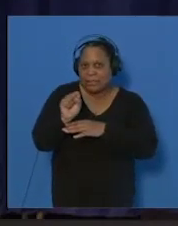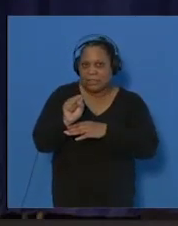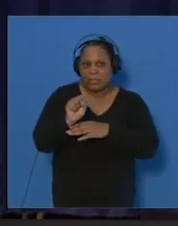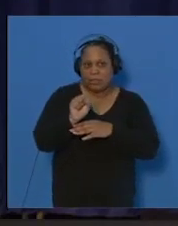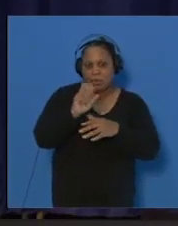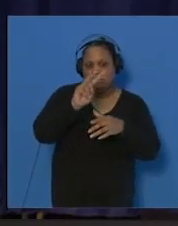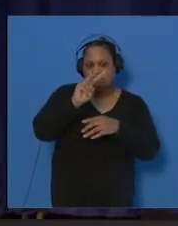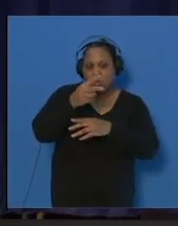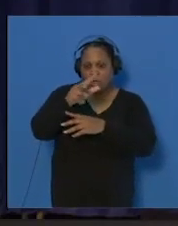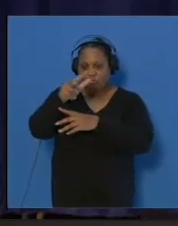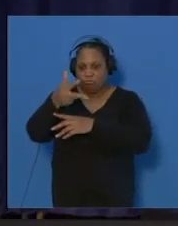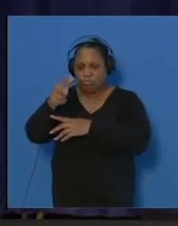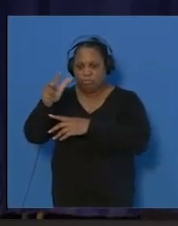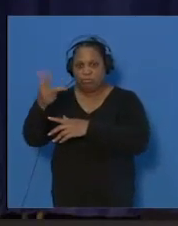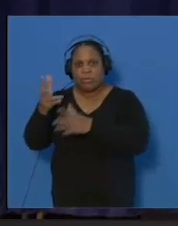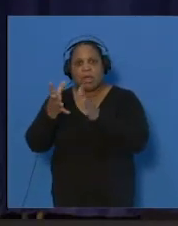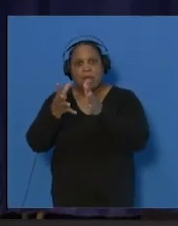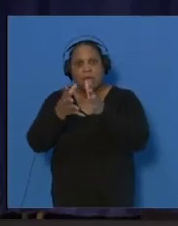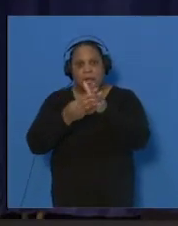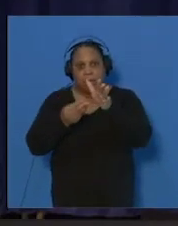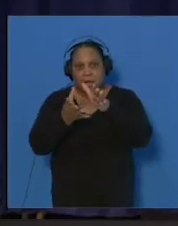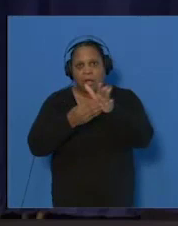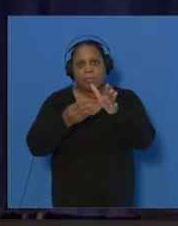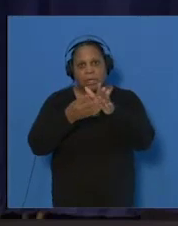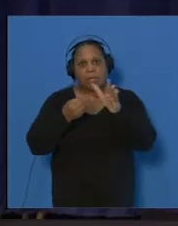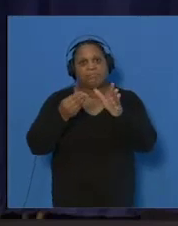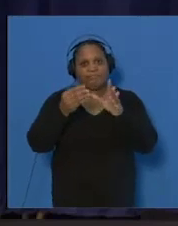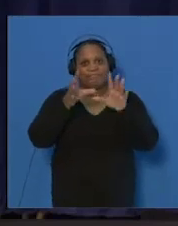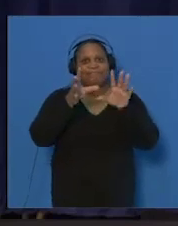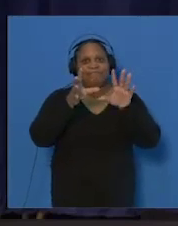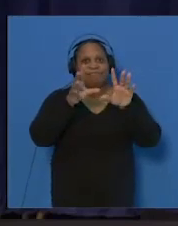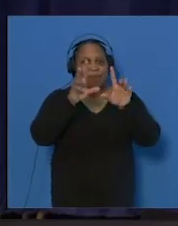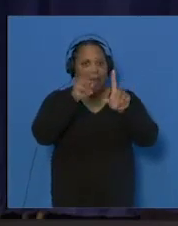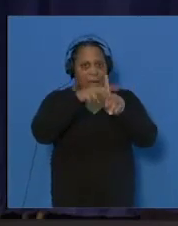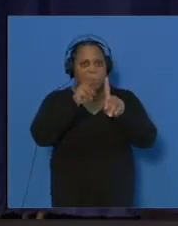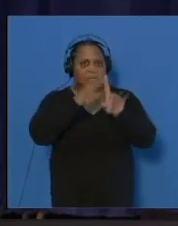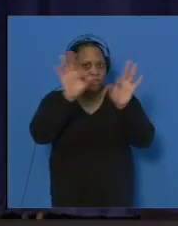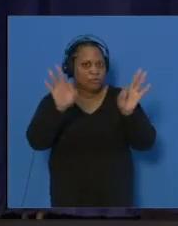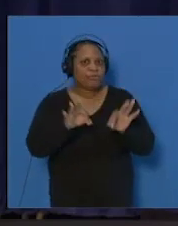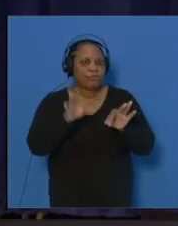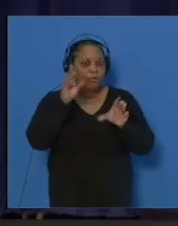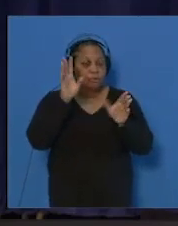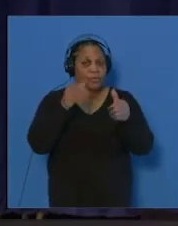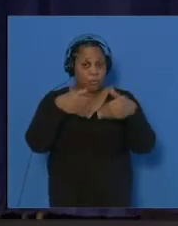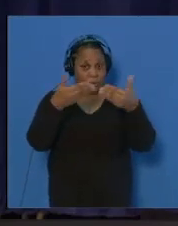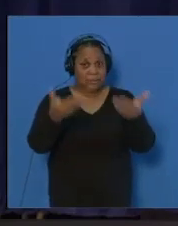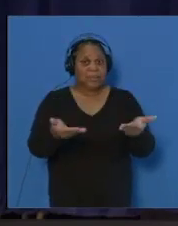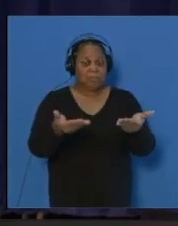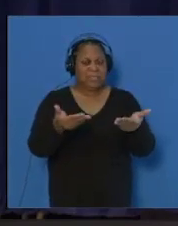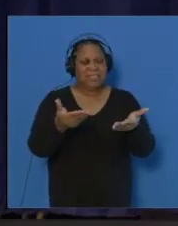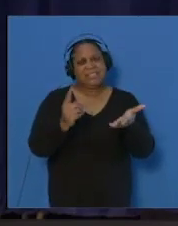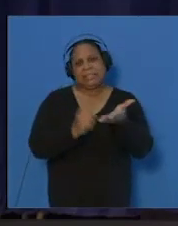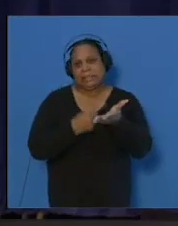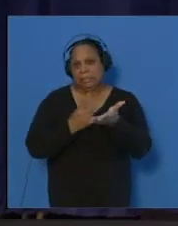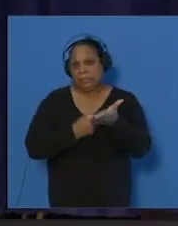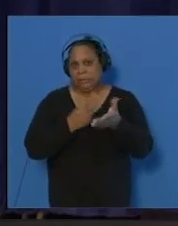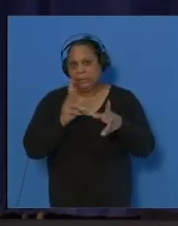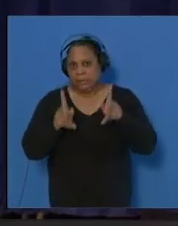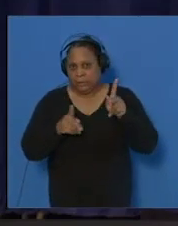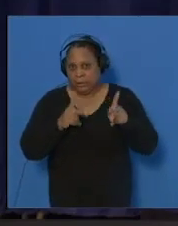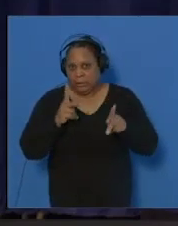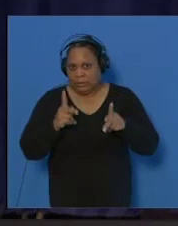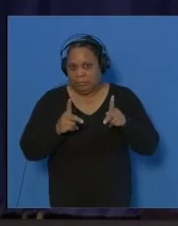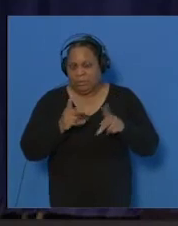triplicates, sometimes quadruple applications were put in, cleaning that up. There were instances where persons